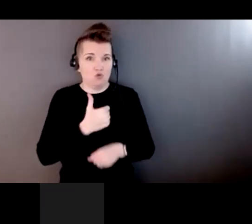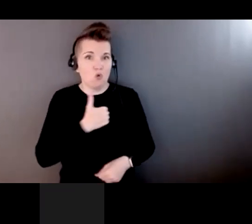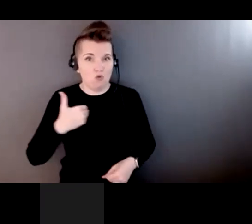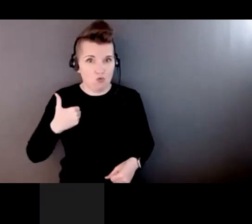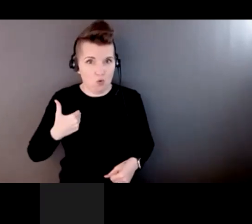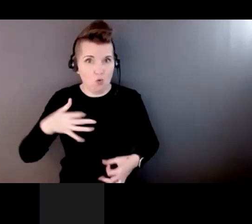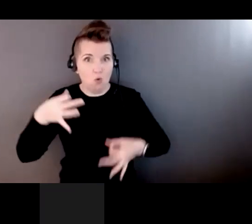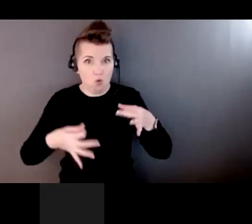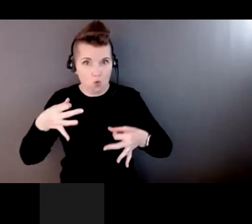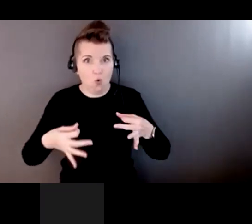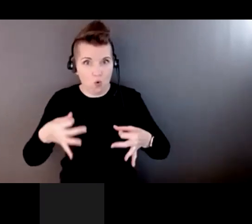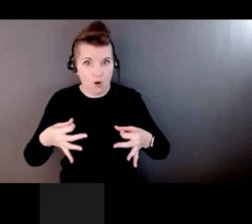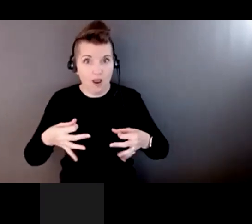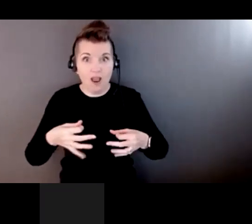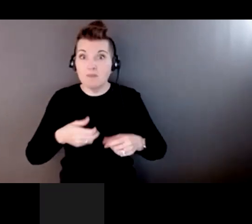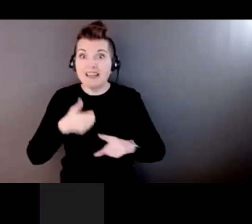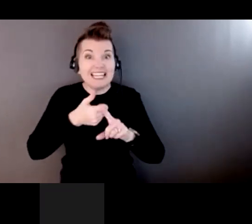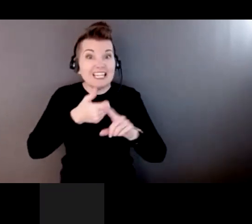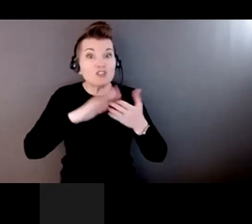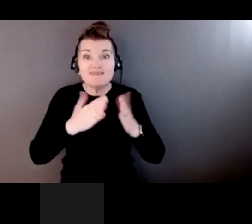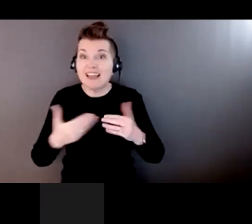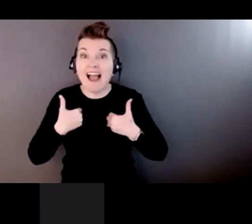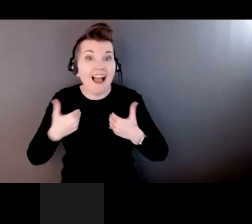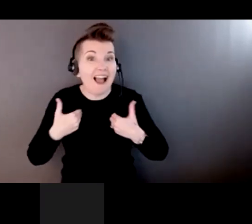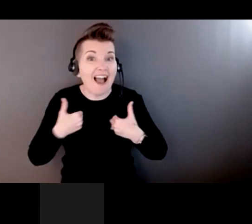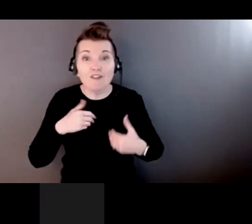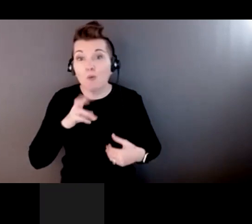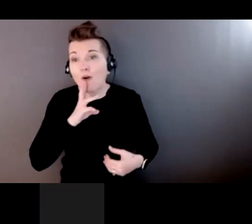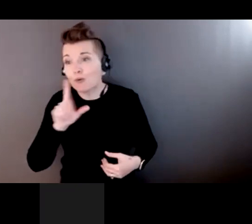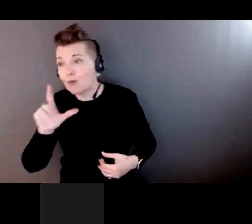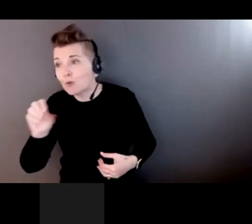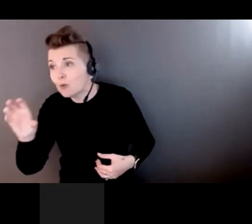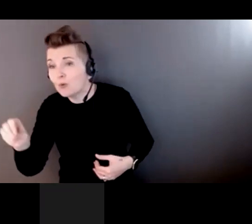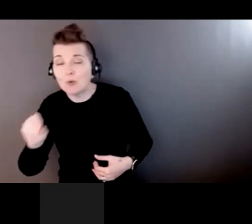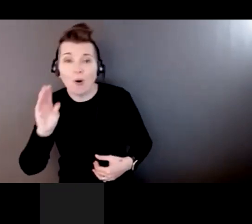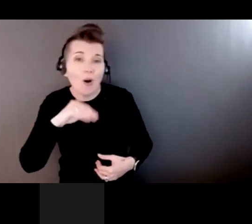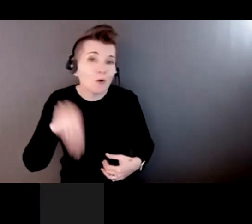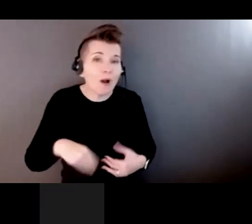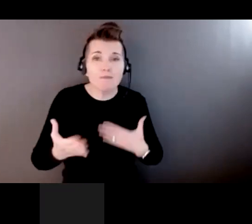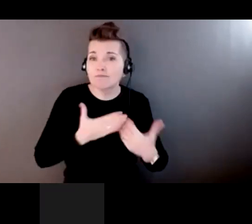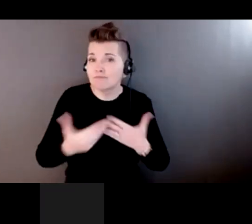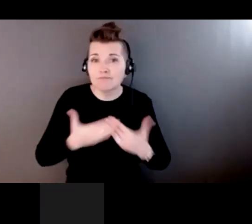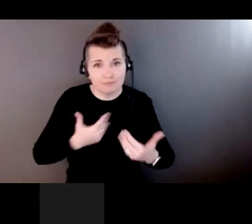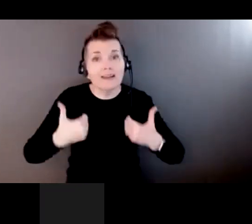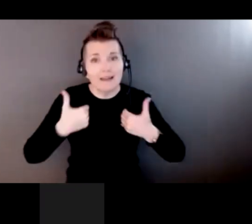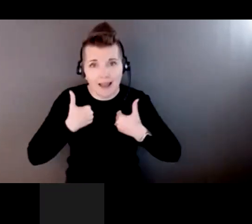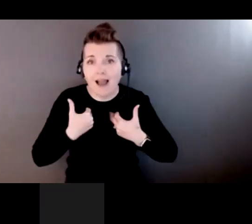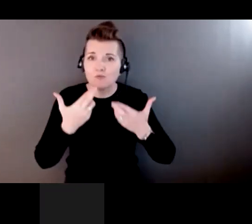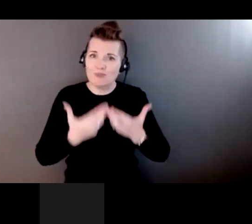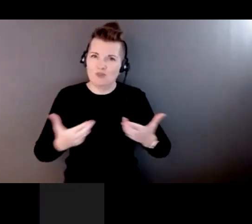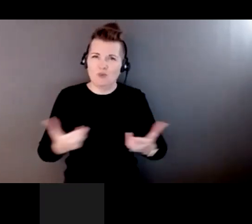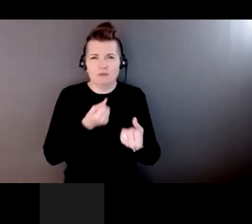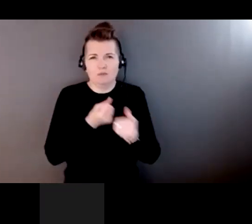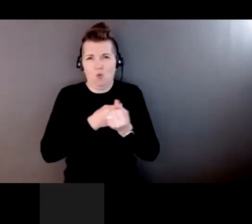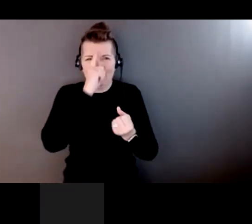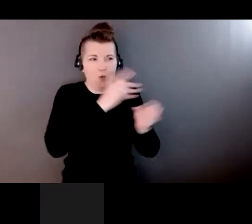you're in Waterloo or in Ottawa, all of them have varying degrees of different kinds of supports like that. When